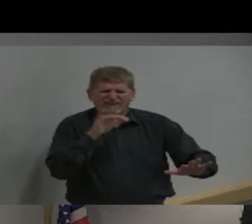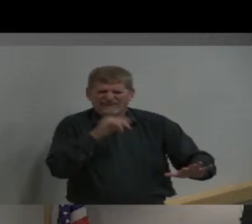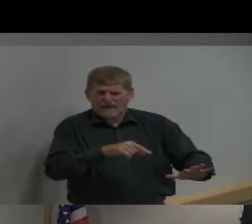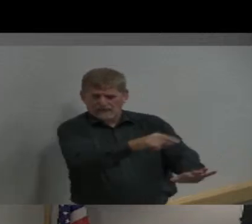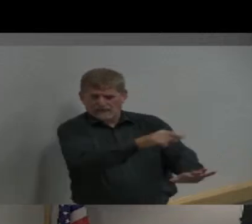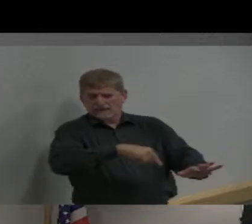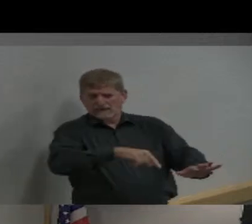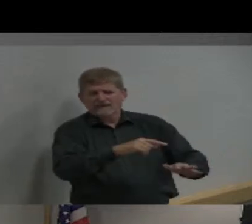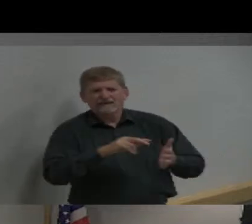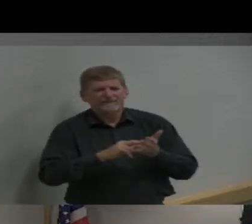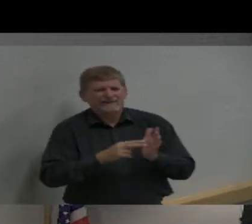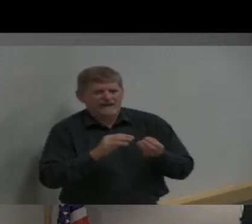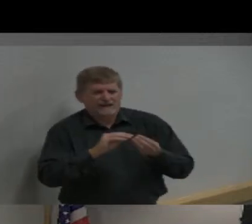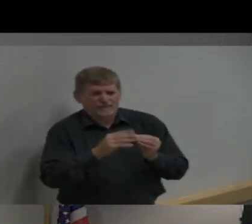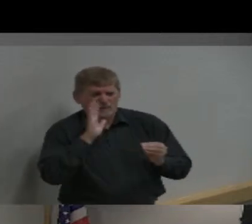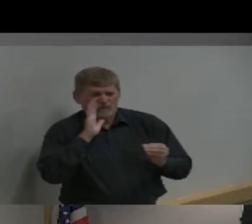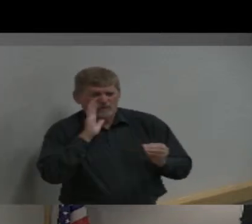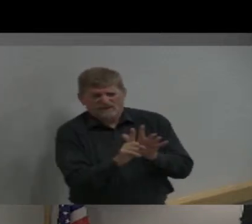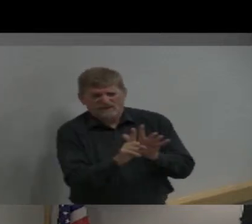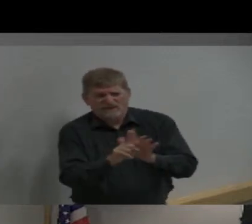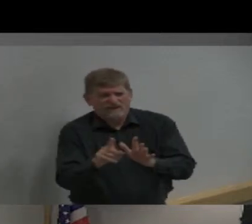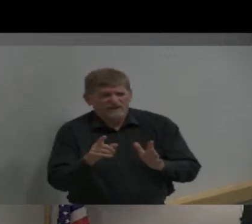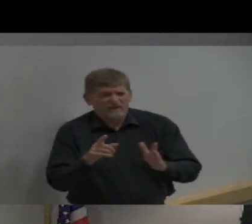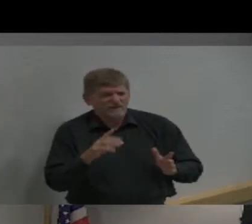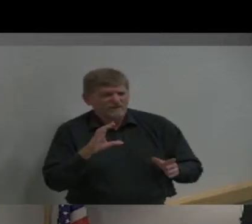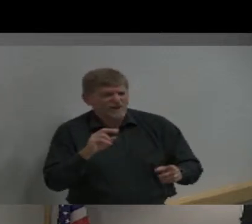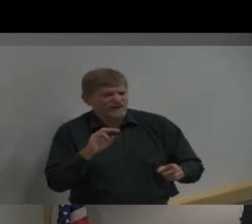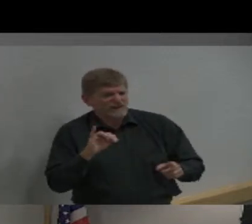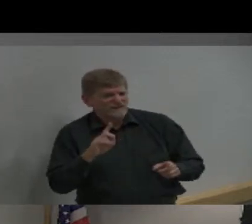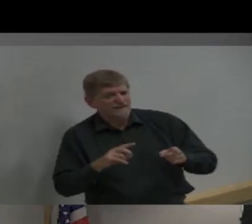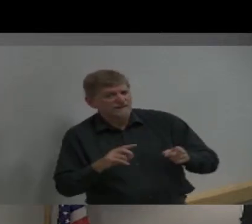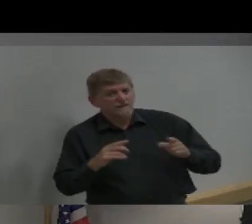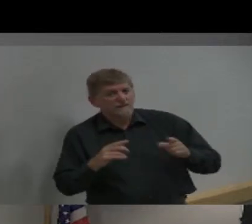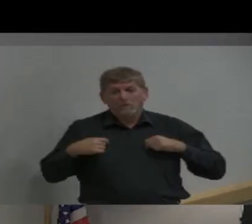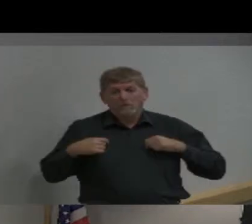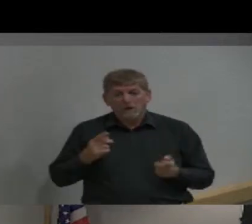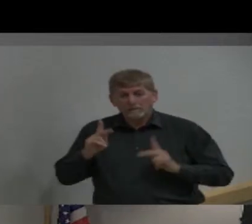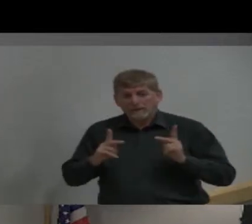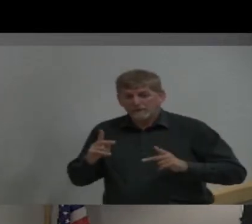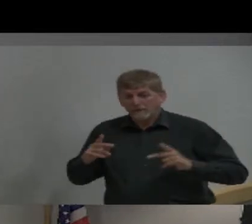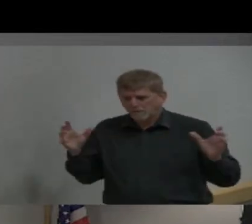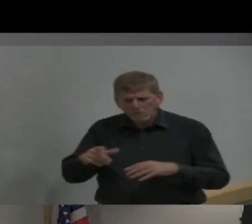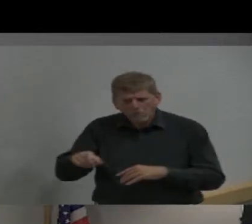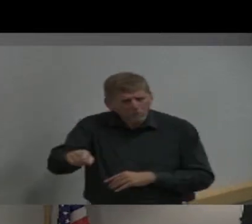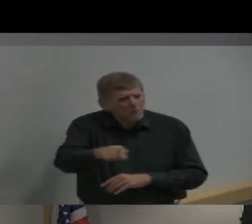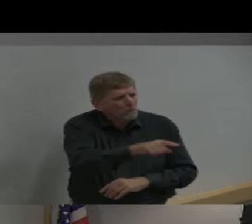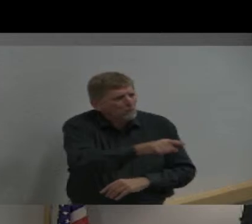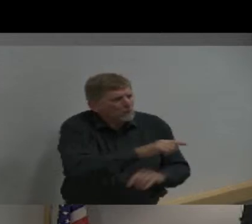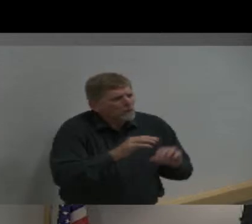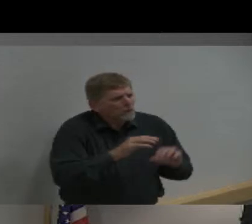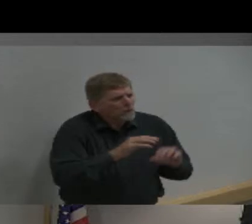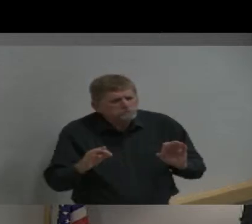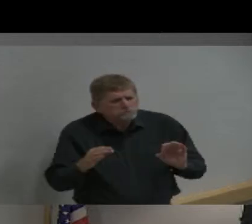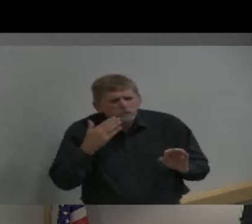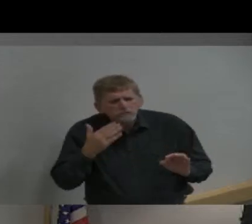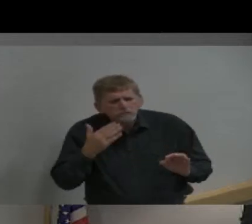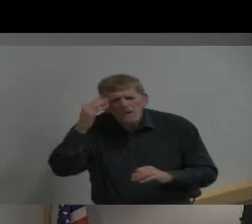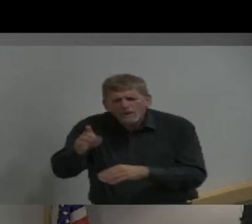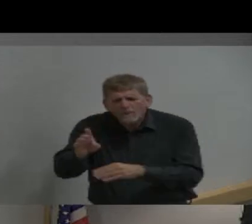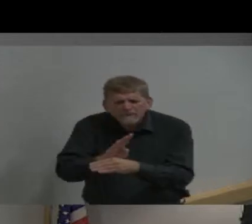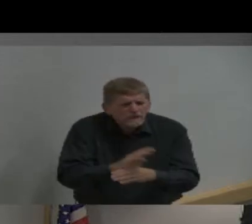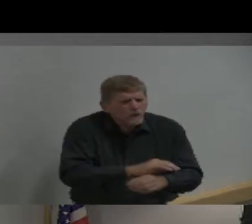as a population, we've been doing really good in structured environments. You know, when we go to work, when we do things that are in